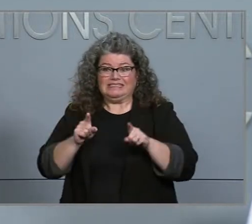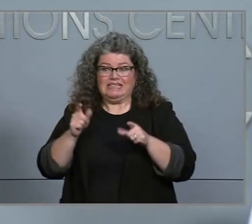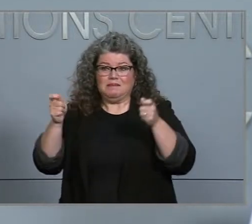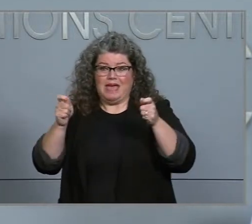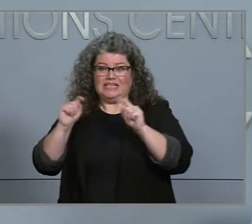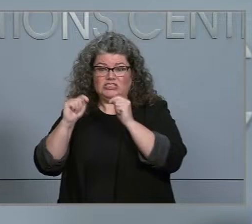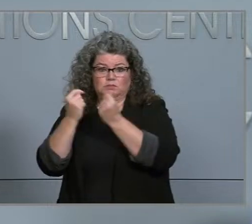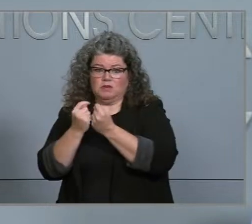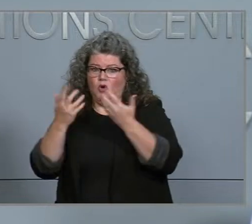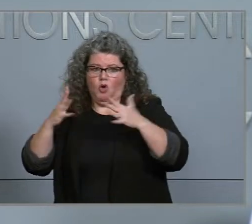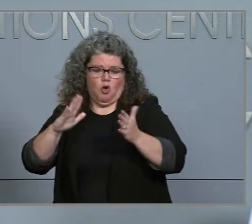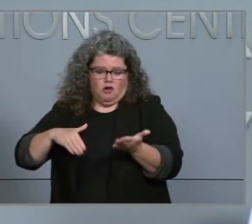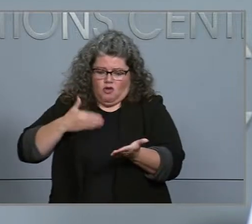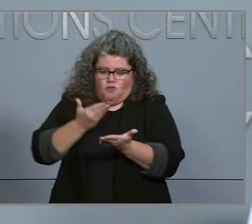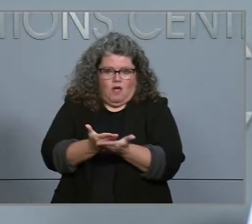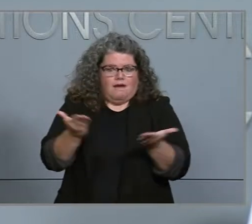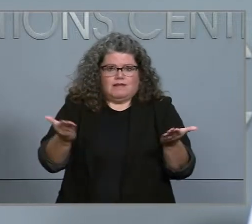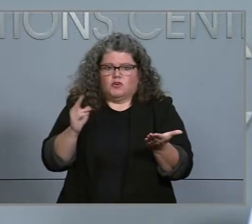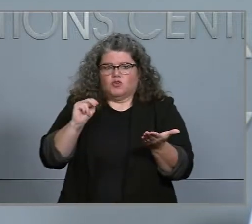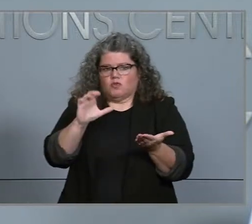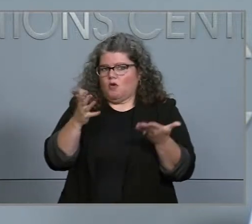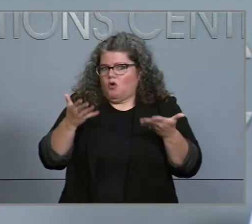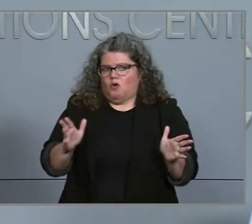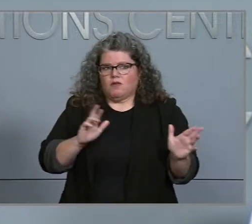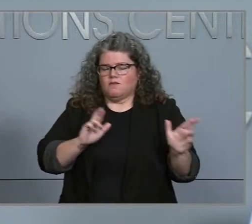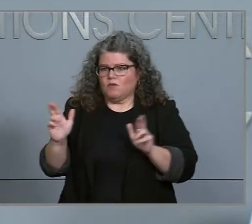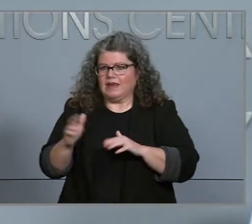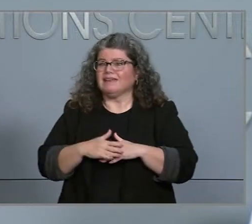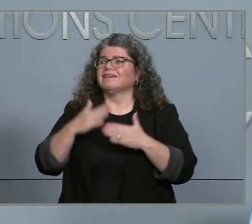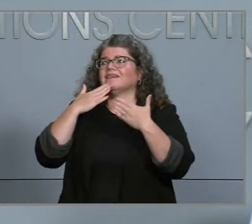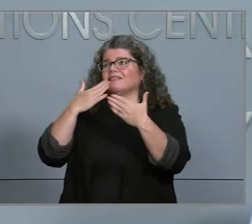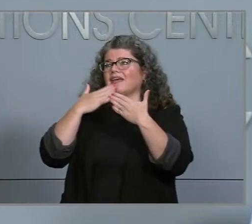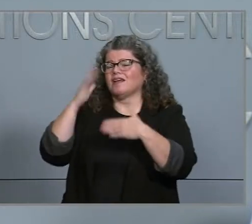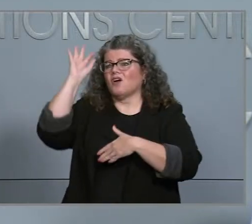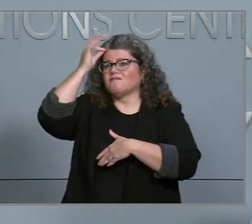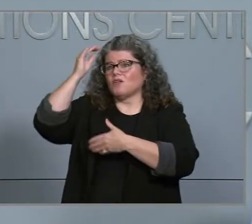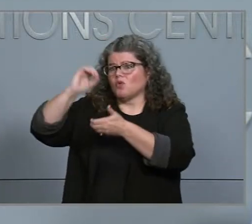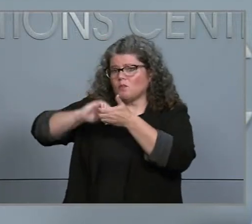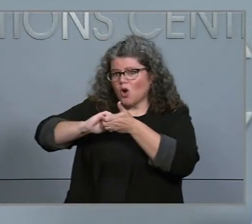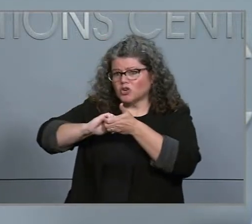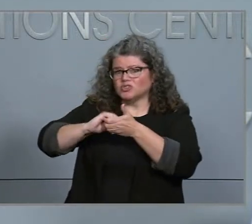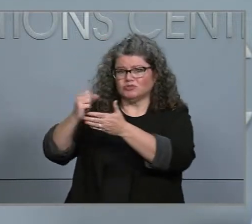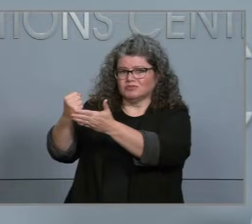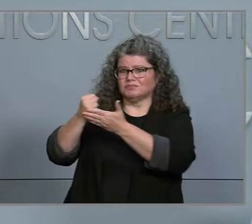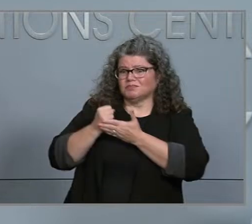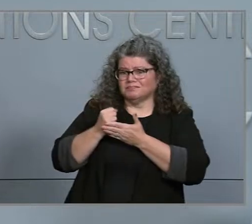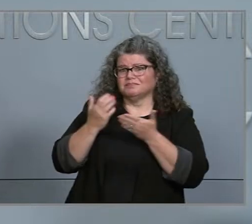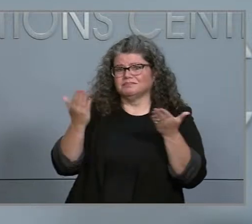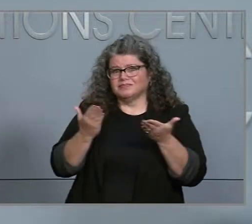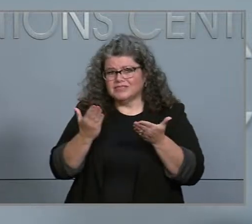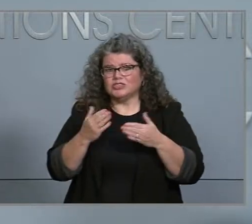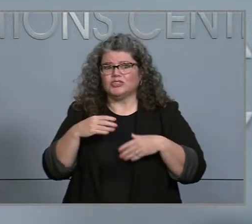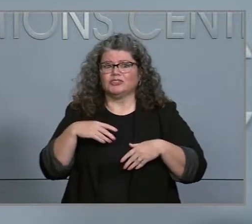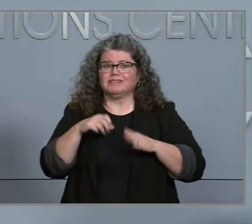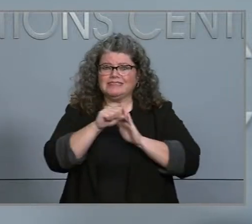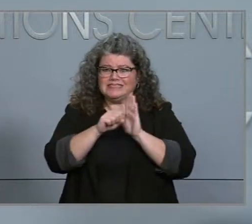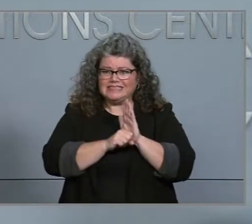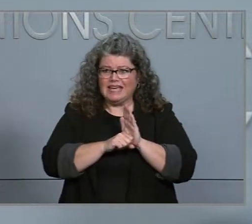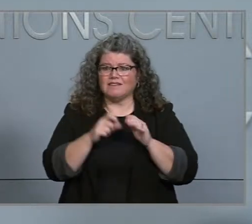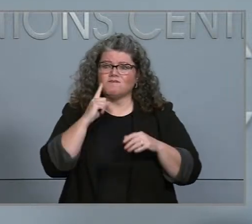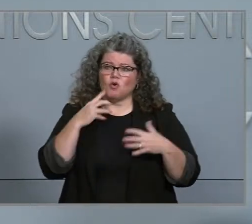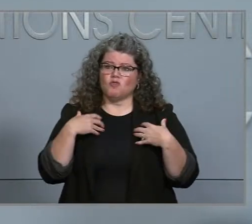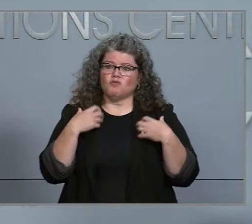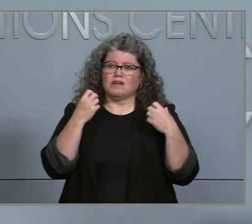personnel are on the ground in the state today. We thank our federal partners for their support to the state during both our response and recovery